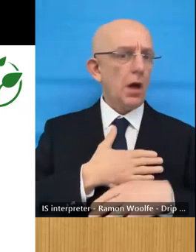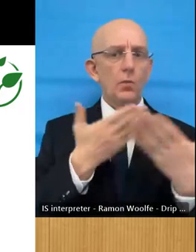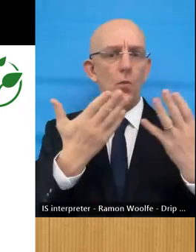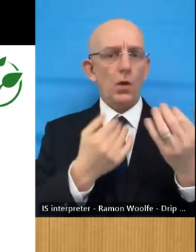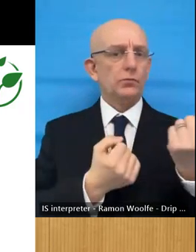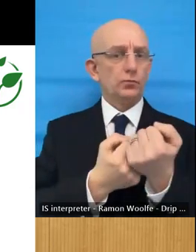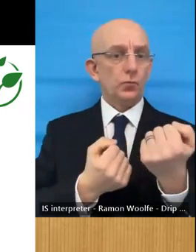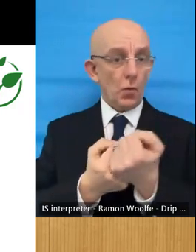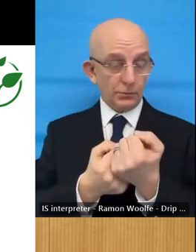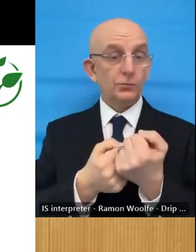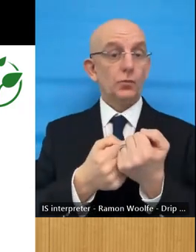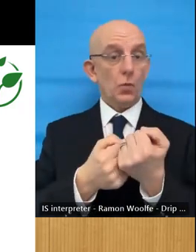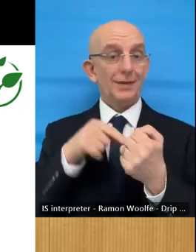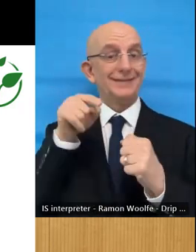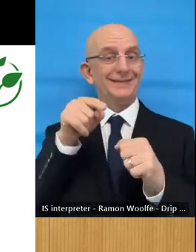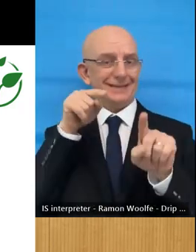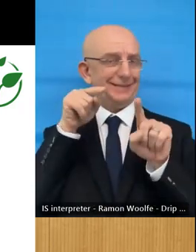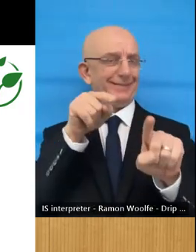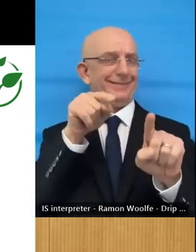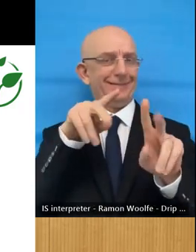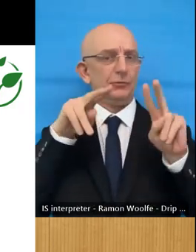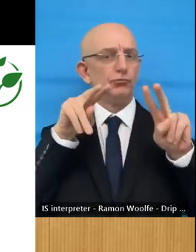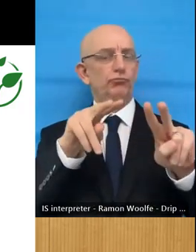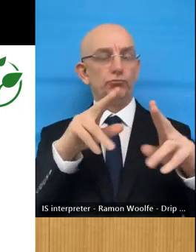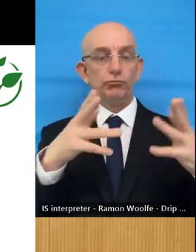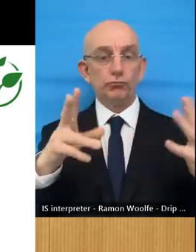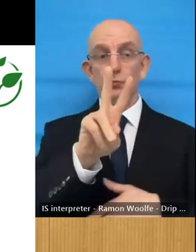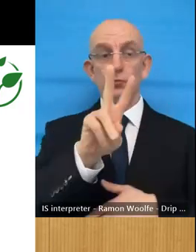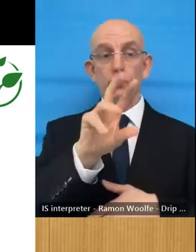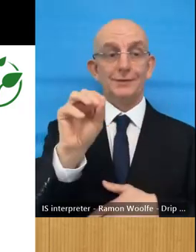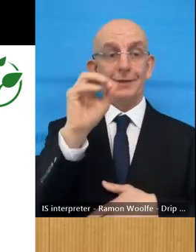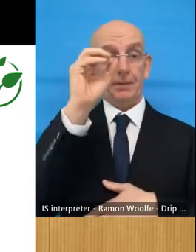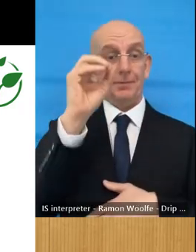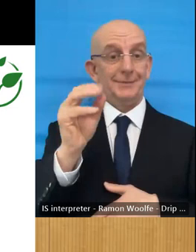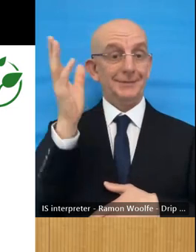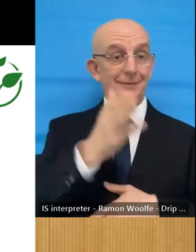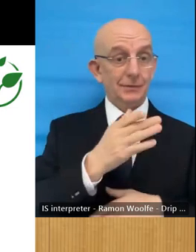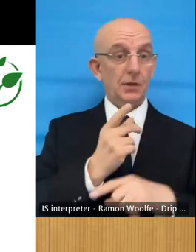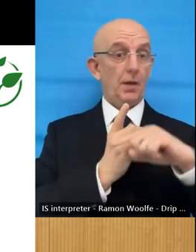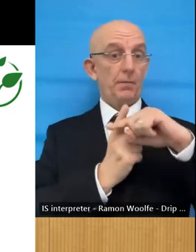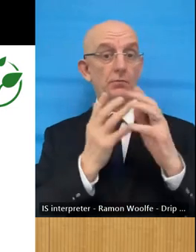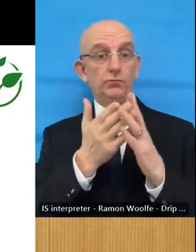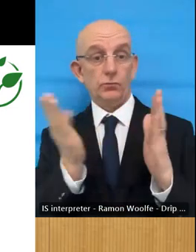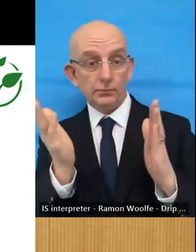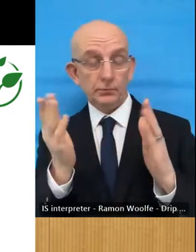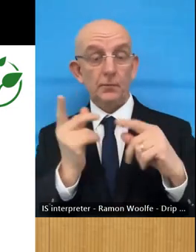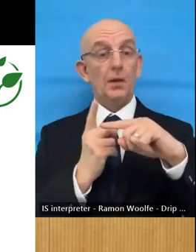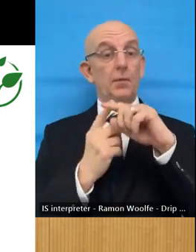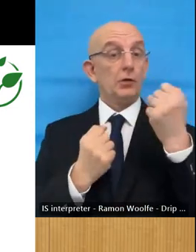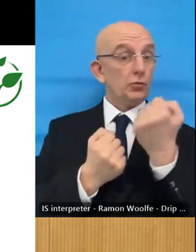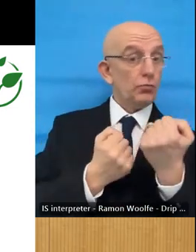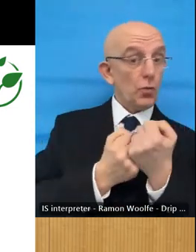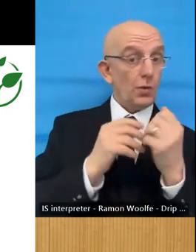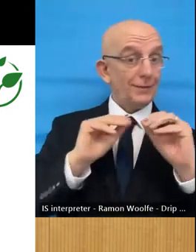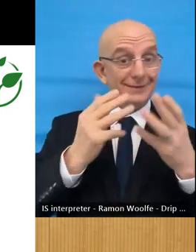house to allow young people from other regions to go to the school. We do not know of any other school like this in the